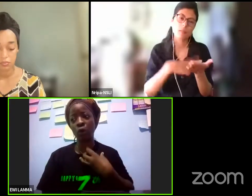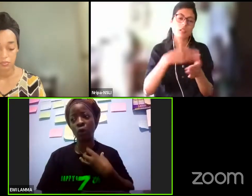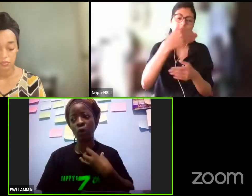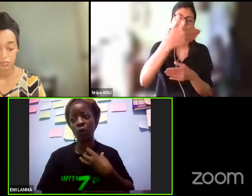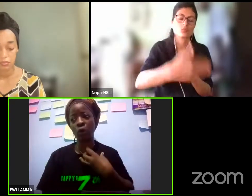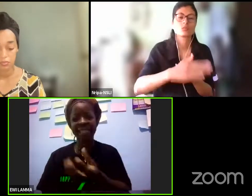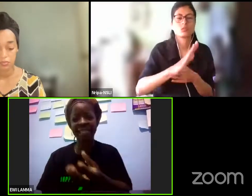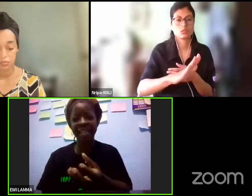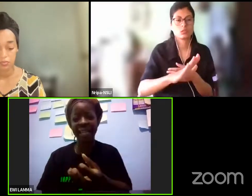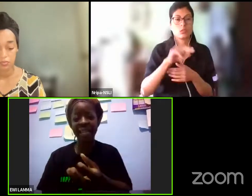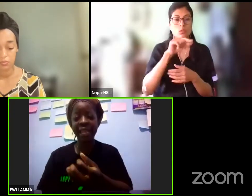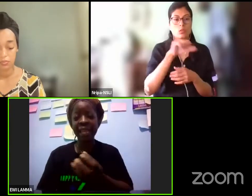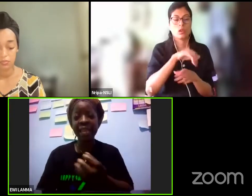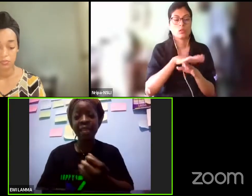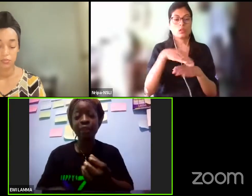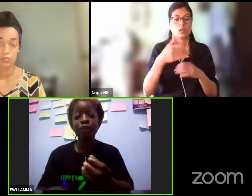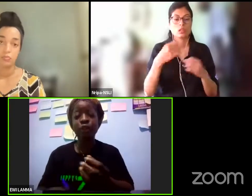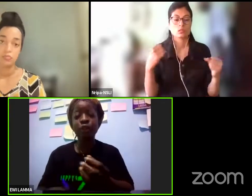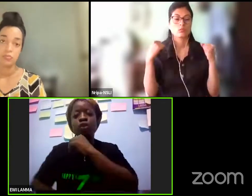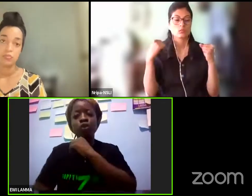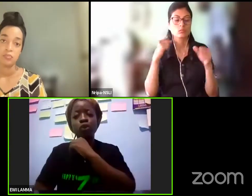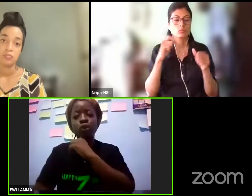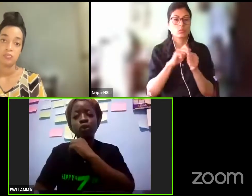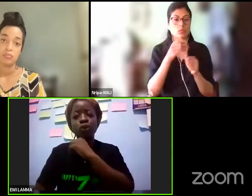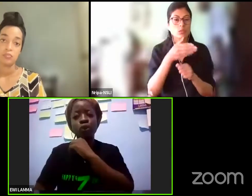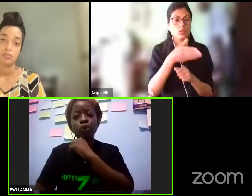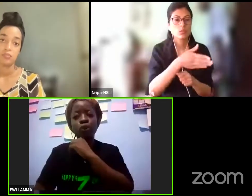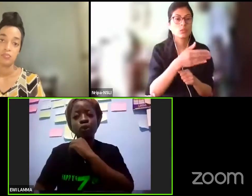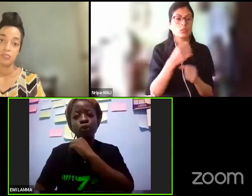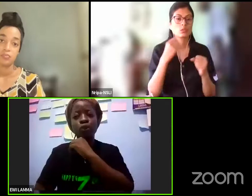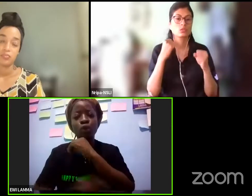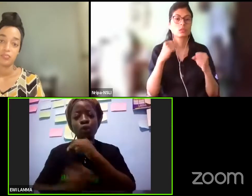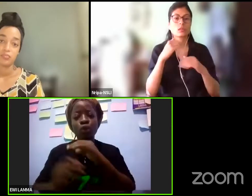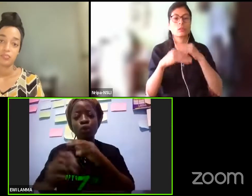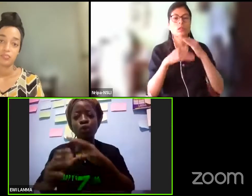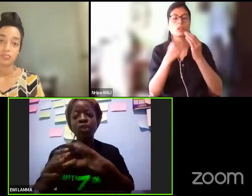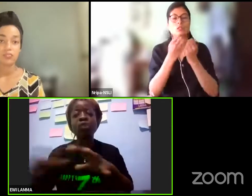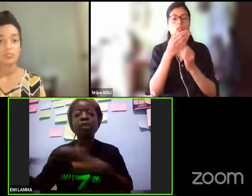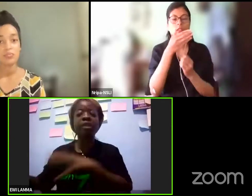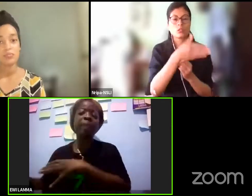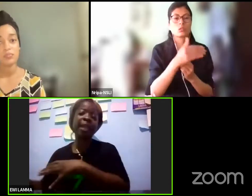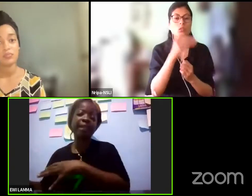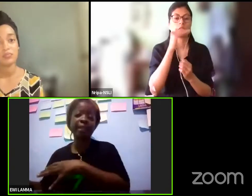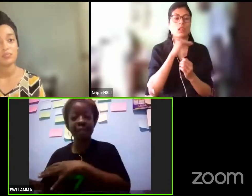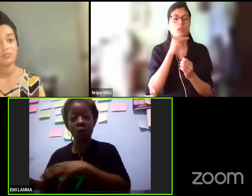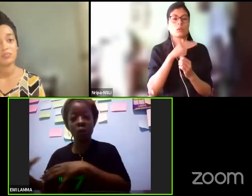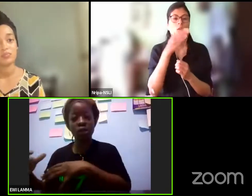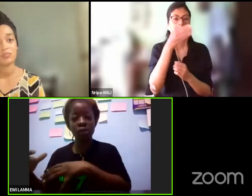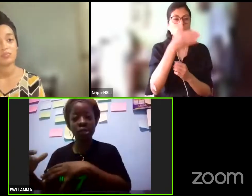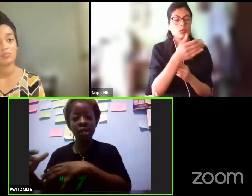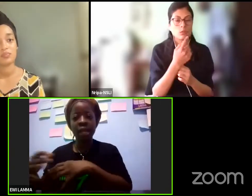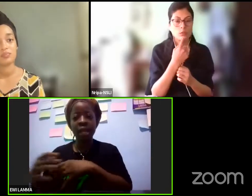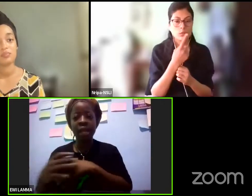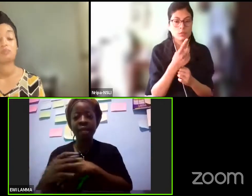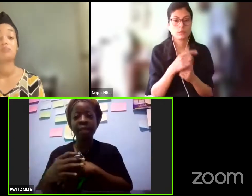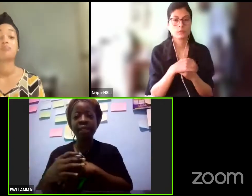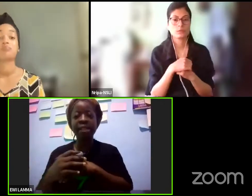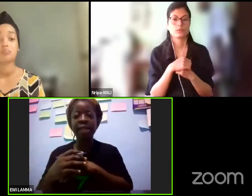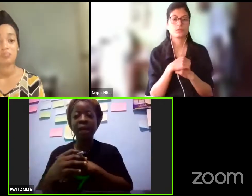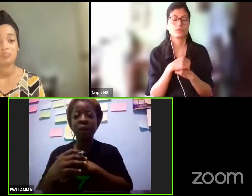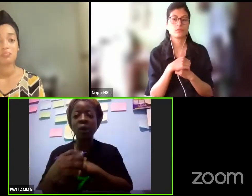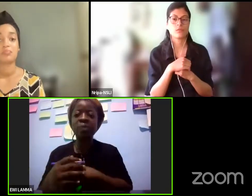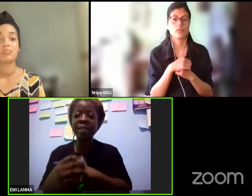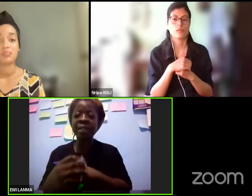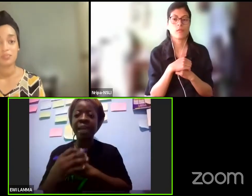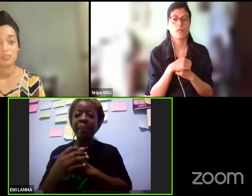to build their capacities is like, you're training them to to disrespect their cultures. And